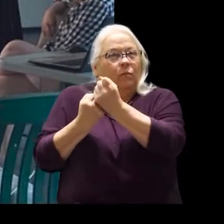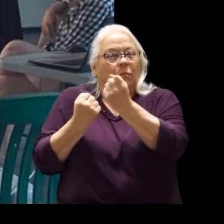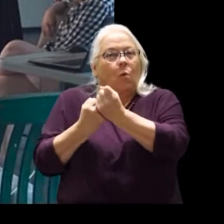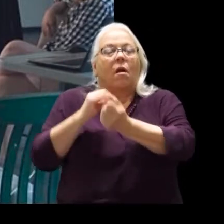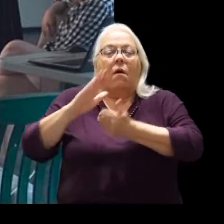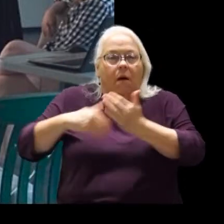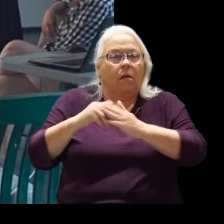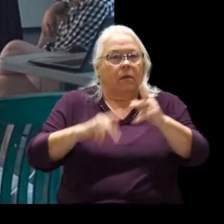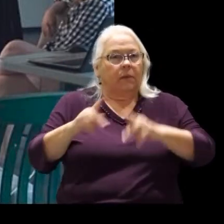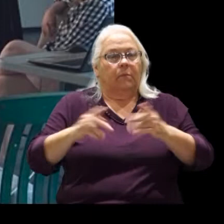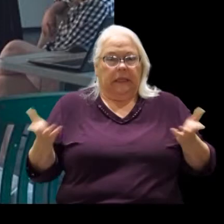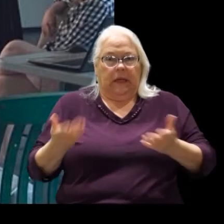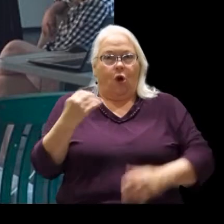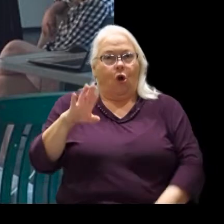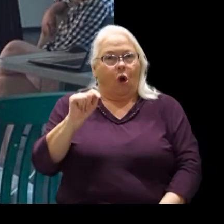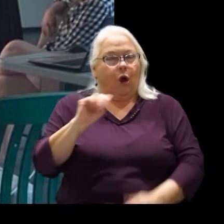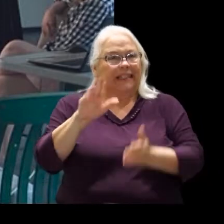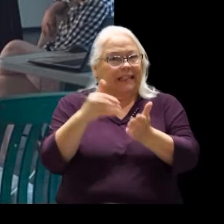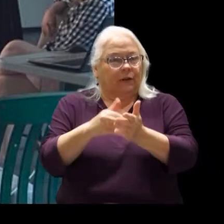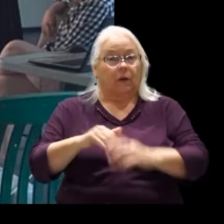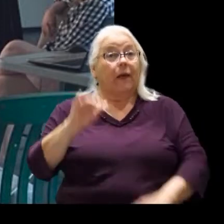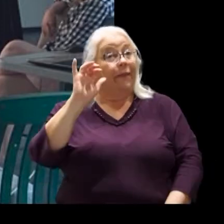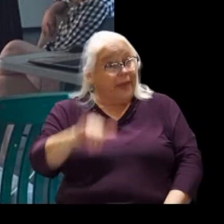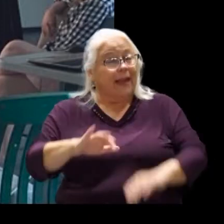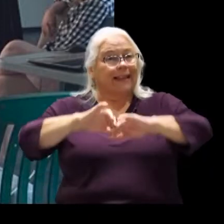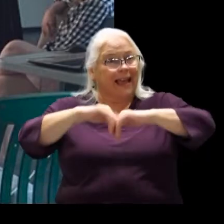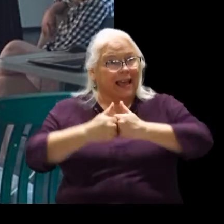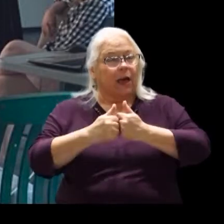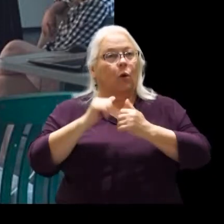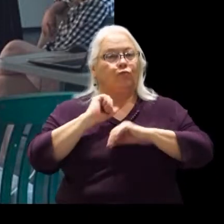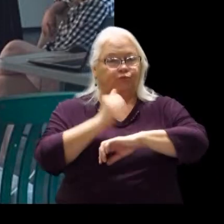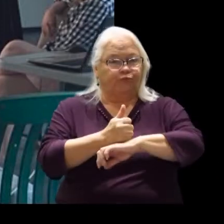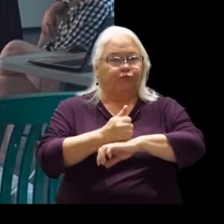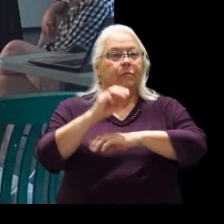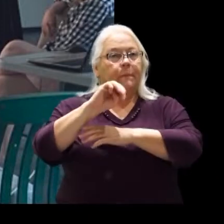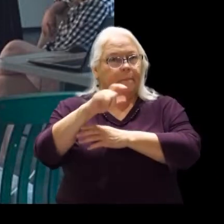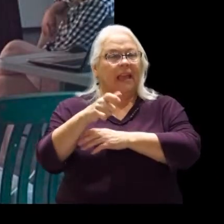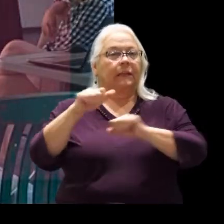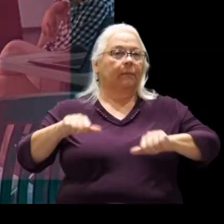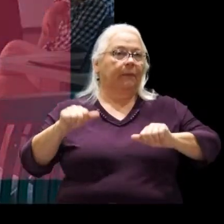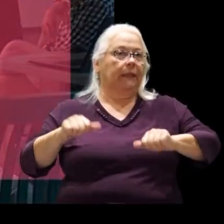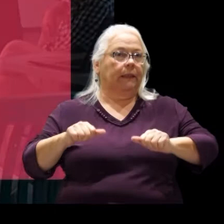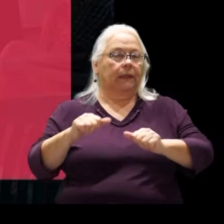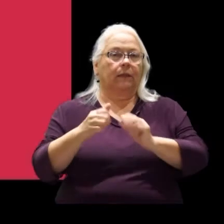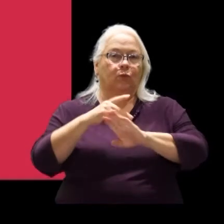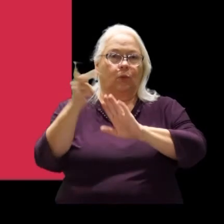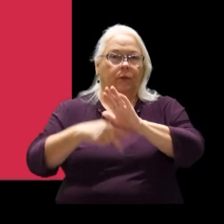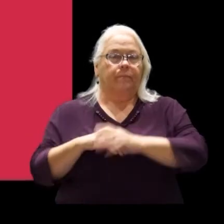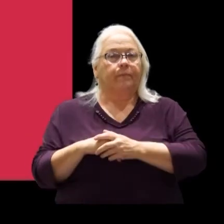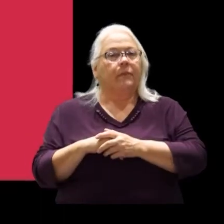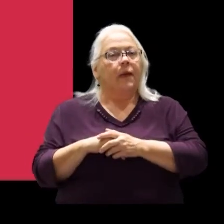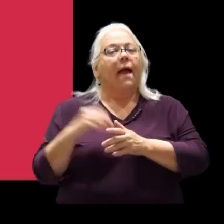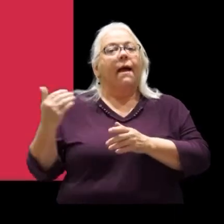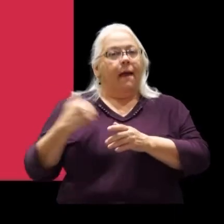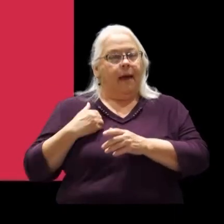the Heart Center. And that is essentially how the MixAbilities training program was initially born. This 6-module